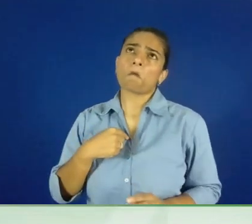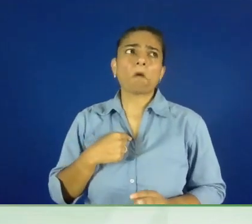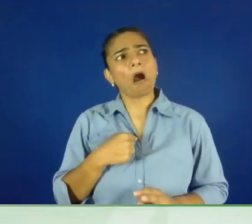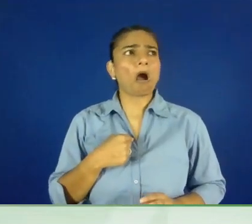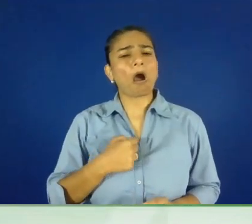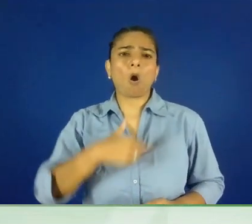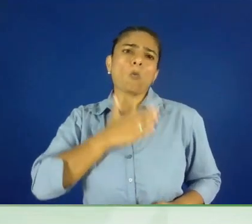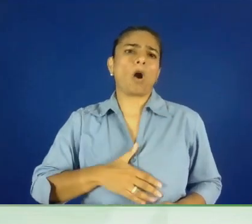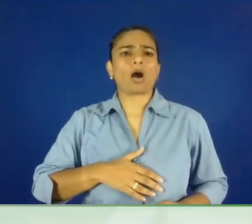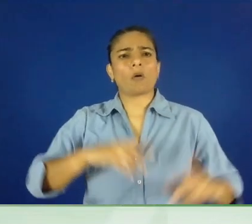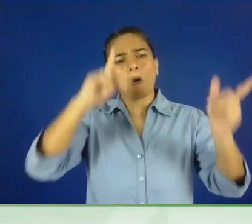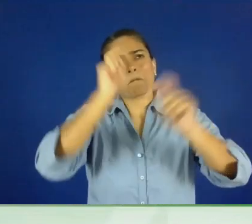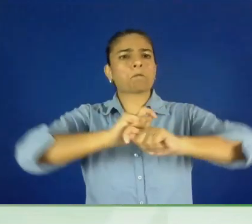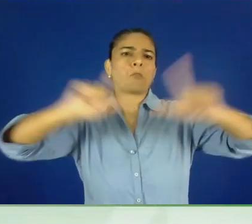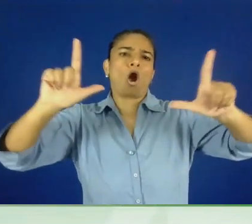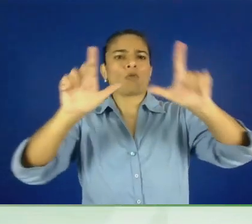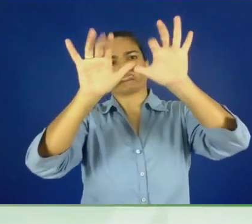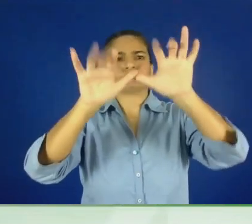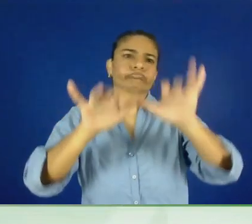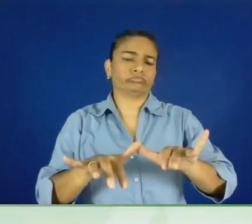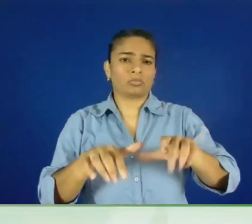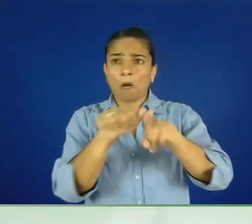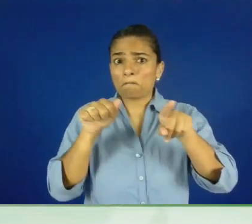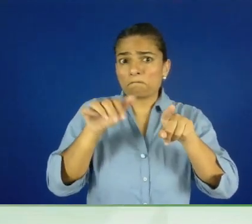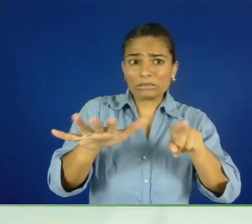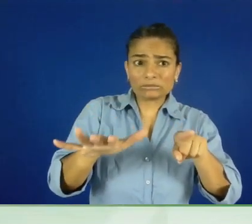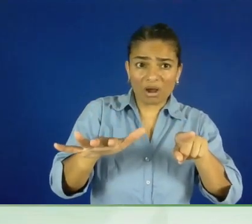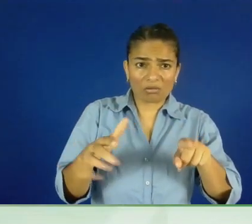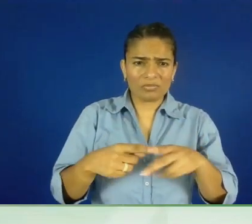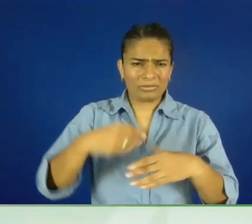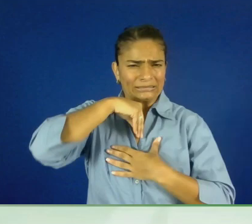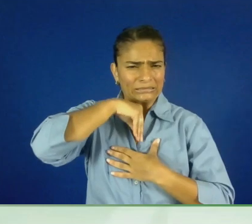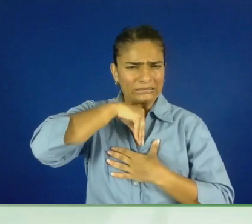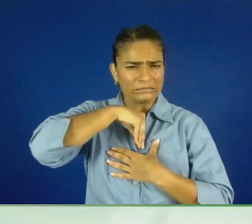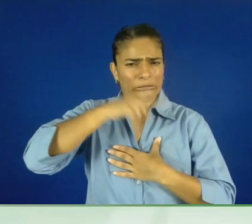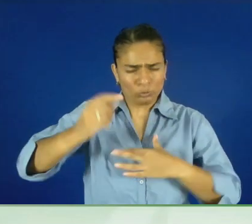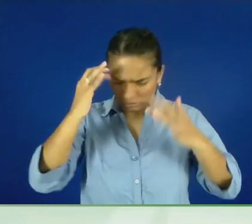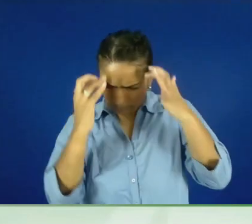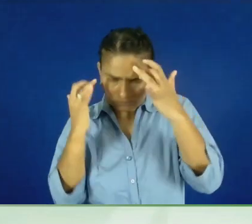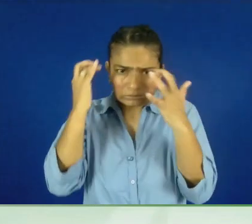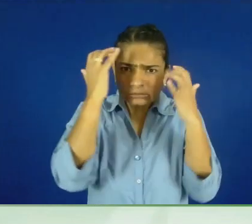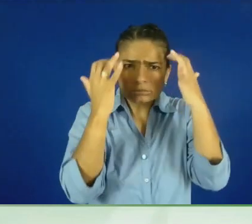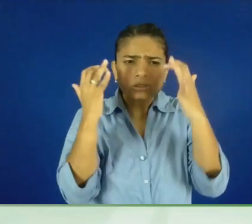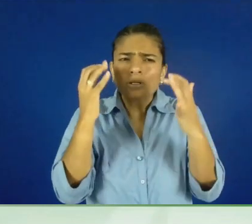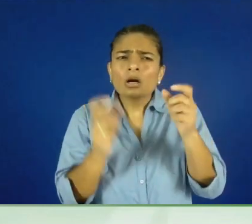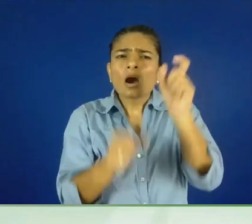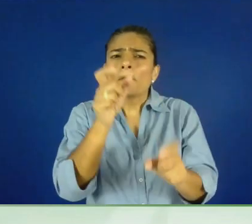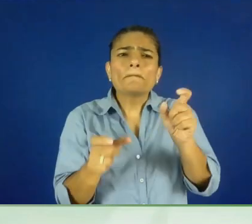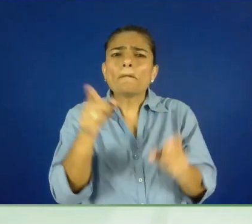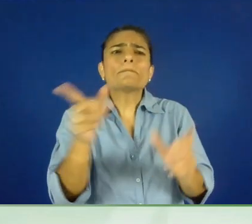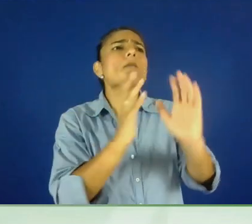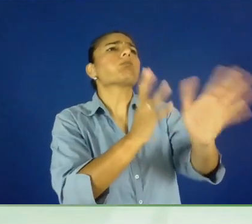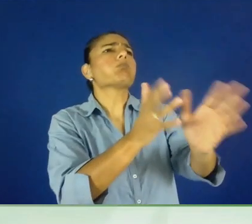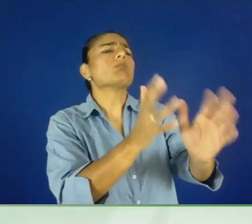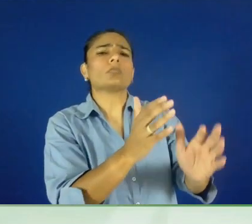who you're really trying to talk to, because you're going to talk to a legislator in one way, you're going to talk to a business in another way, you're going to talk to an influencer in another way, but